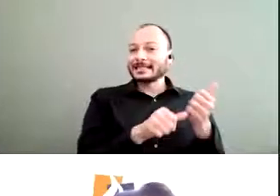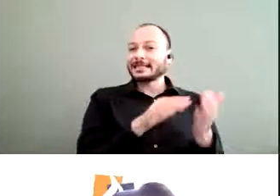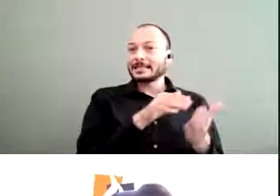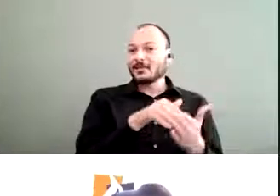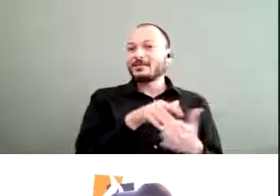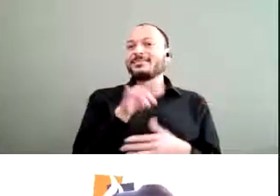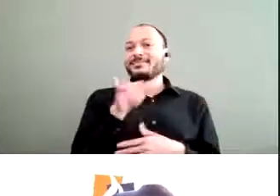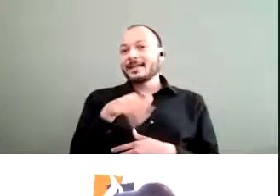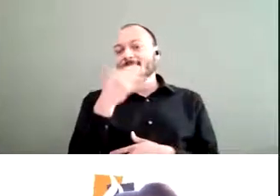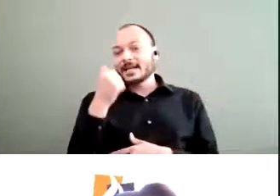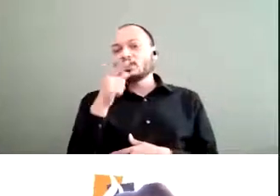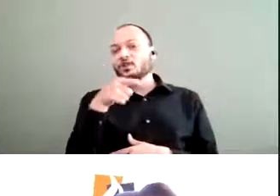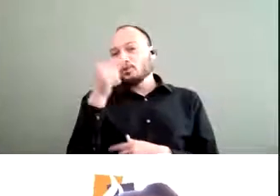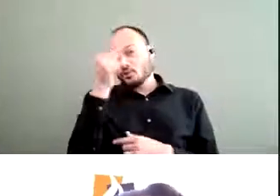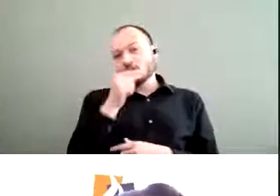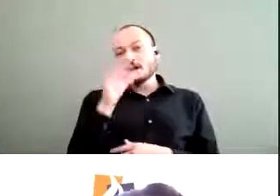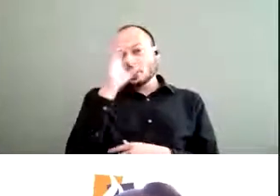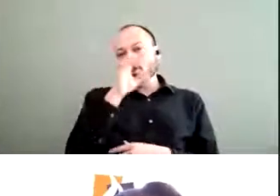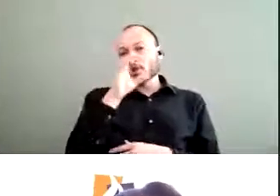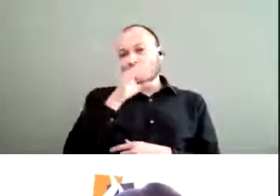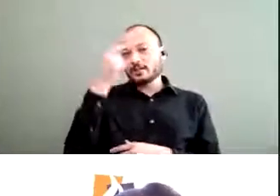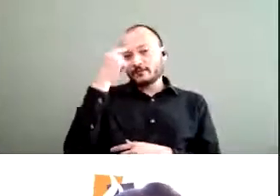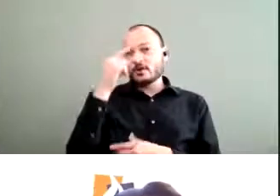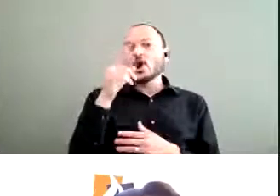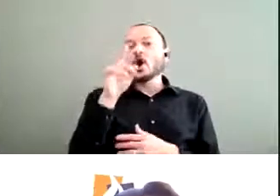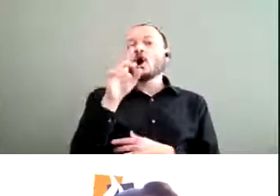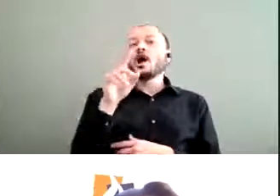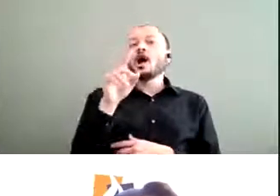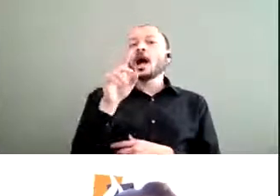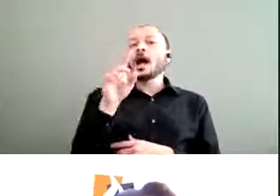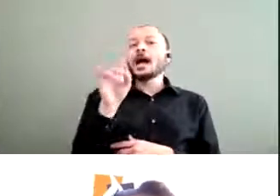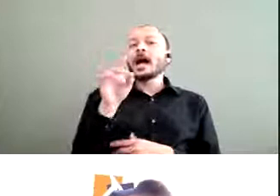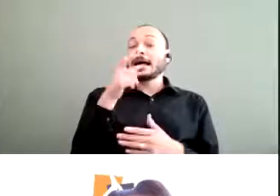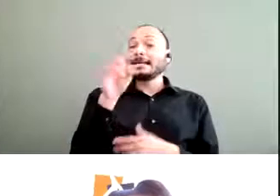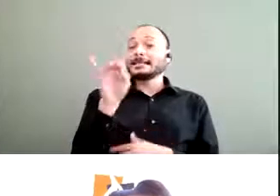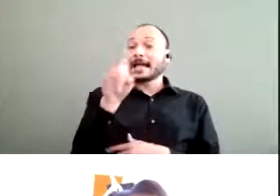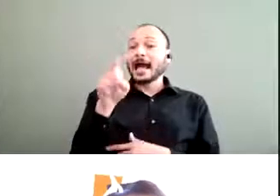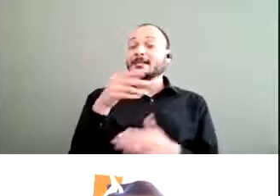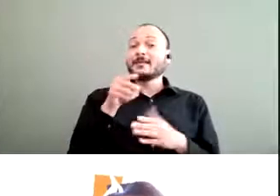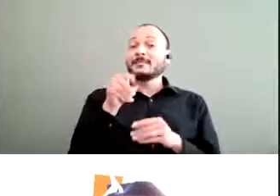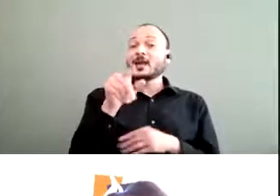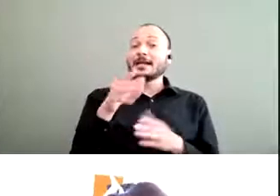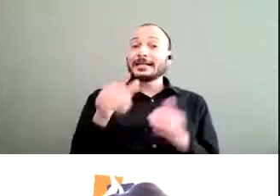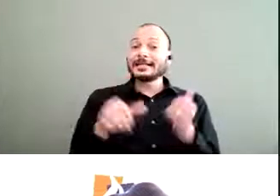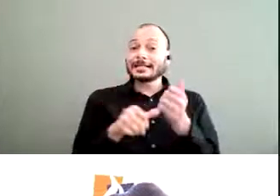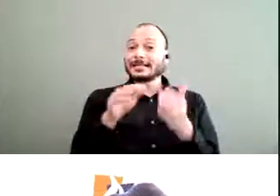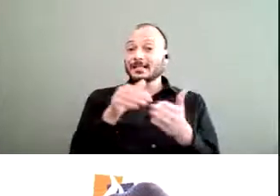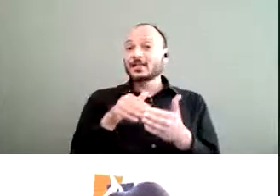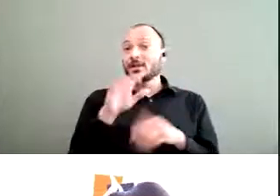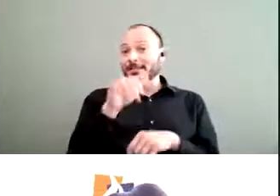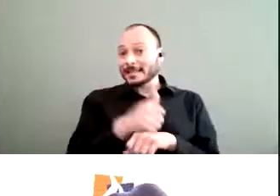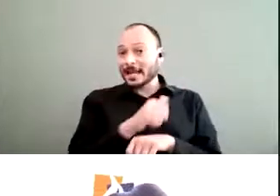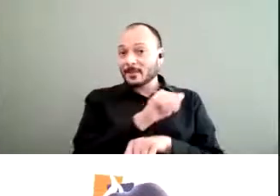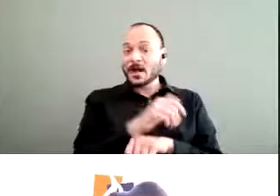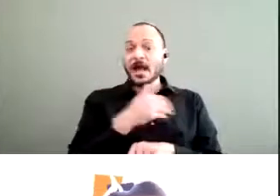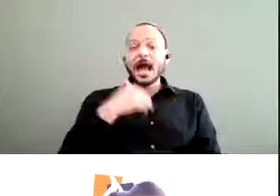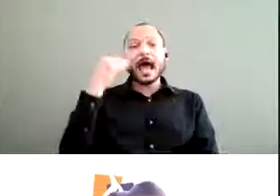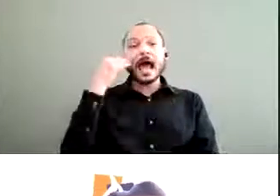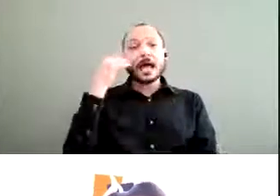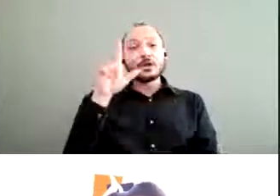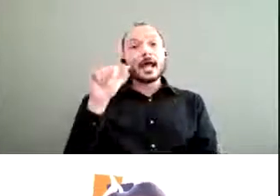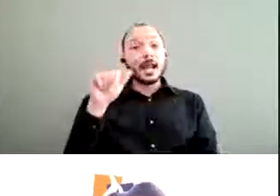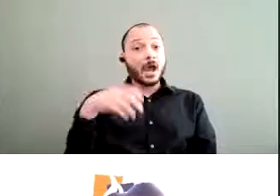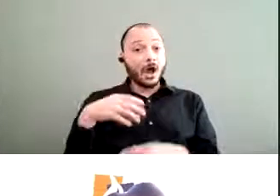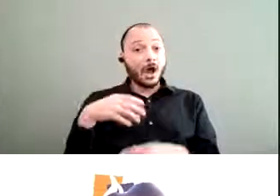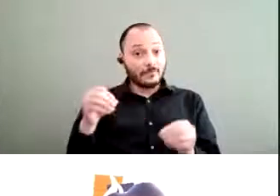Google Taxpayer Assistance Center in your geographic location and set up an appointment. I know the Los Angeles office is open and they